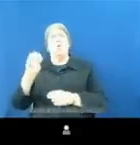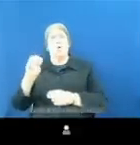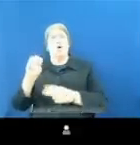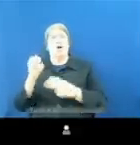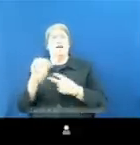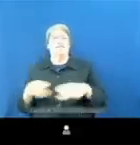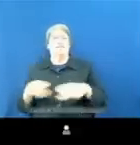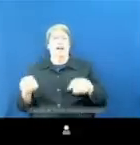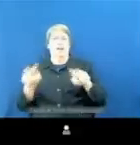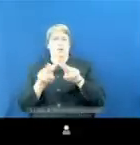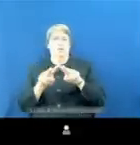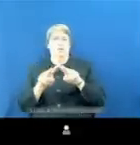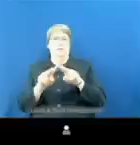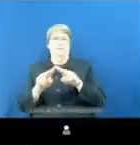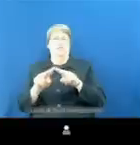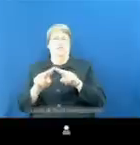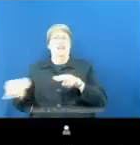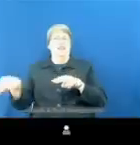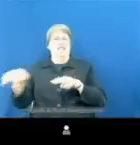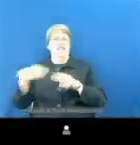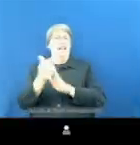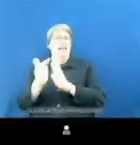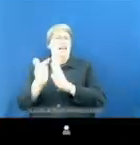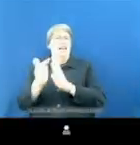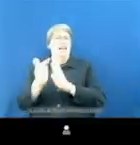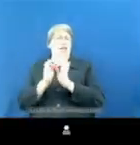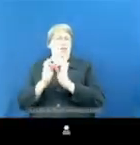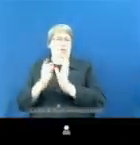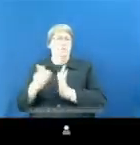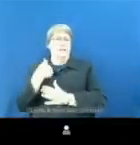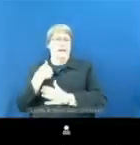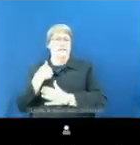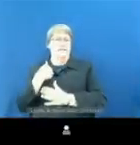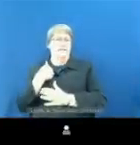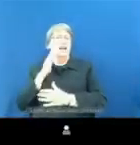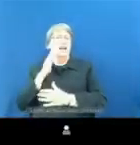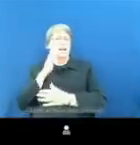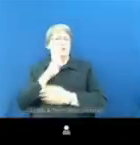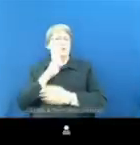that legal interpreters maintain, and I'll go through each of them.